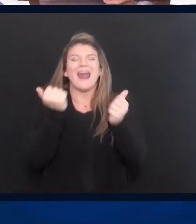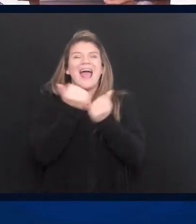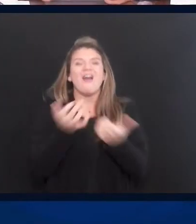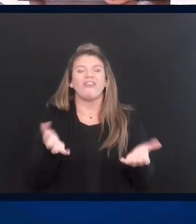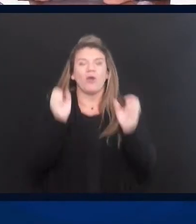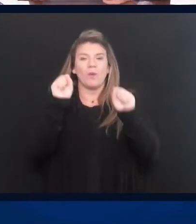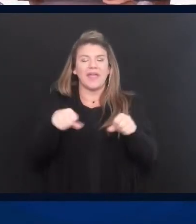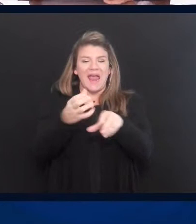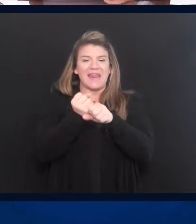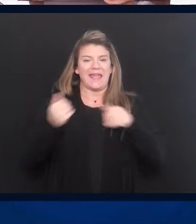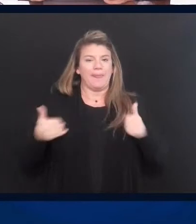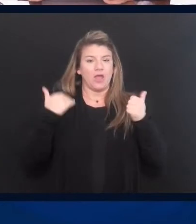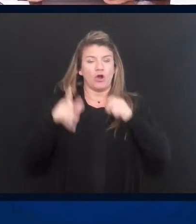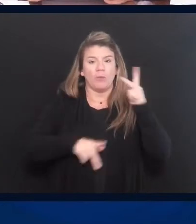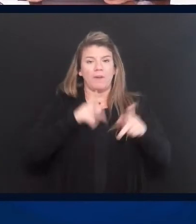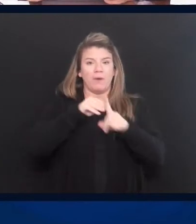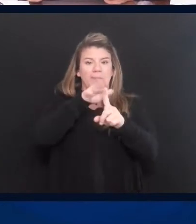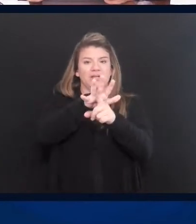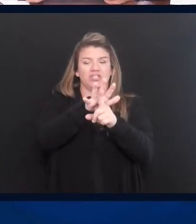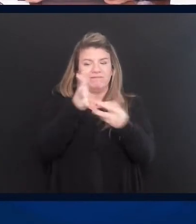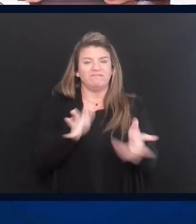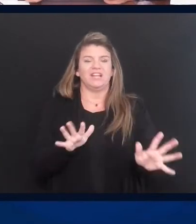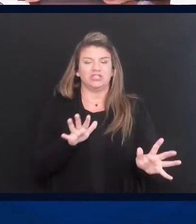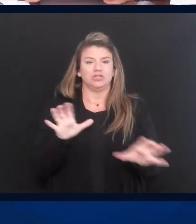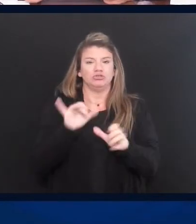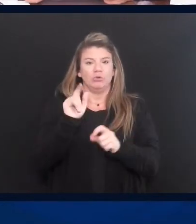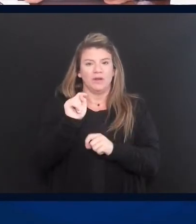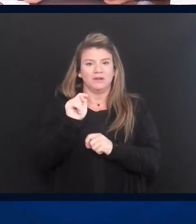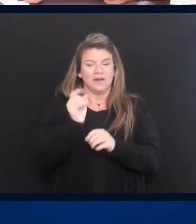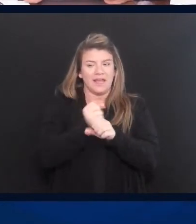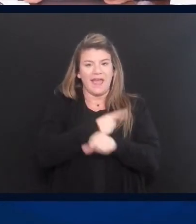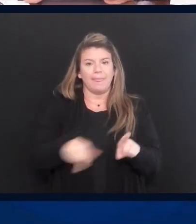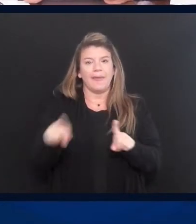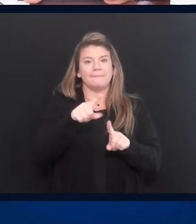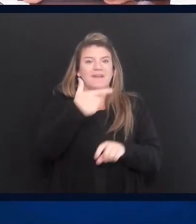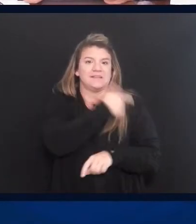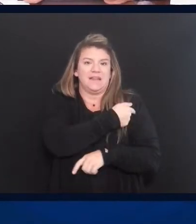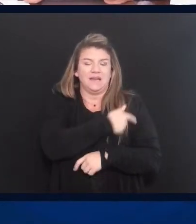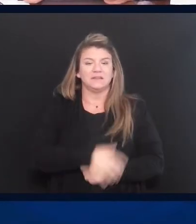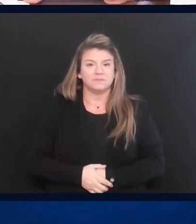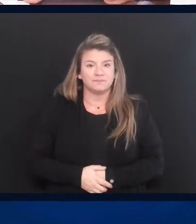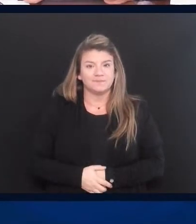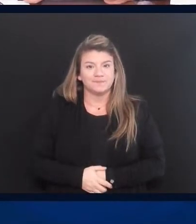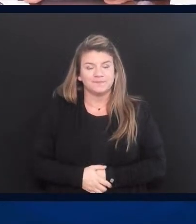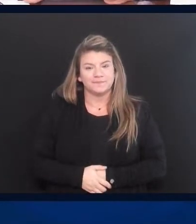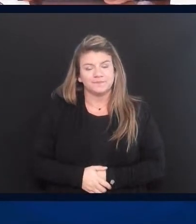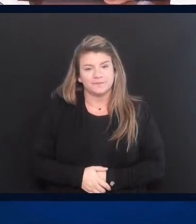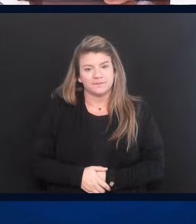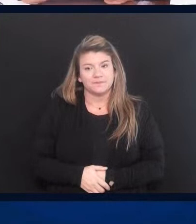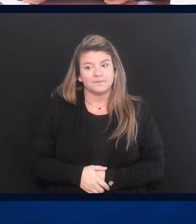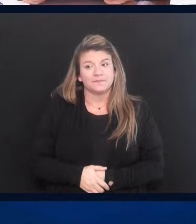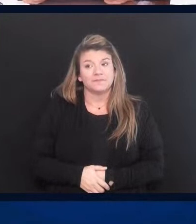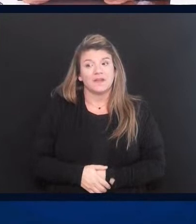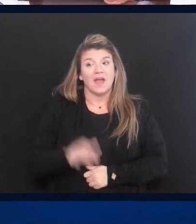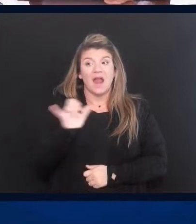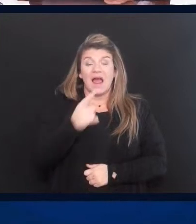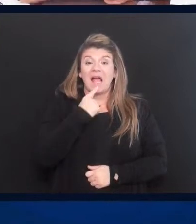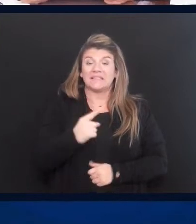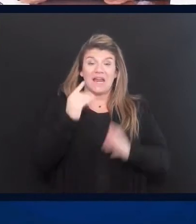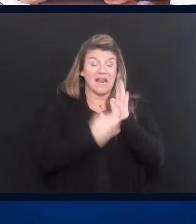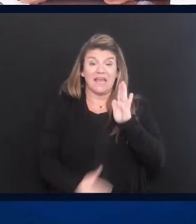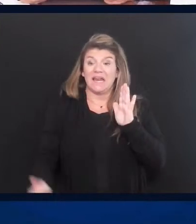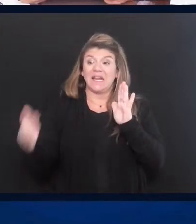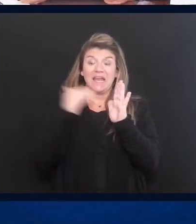our younger population across the finish line and get them vaccinated. As I've said over and over,